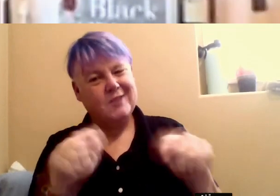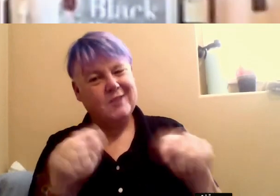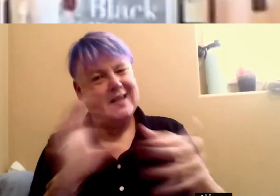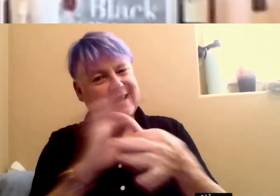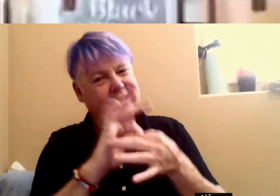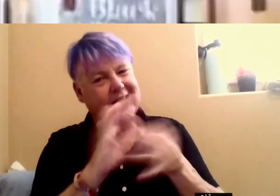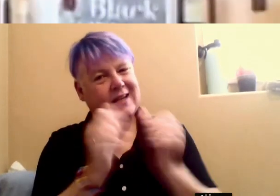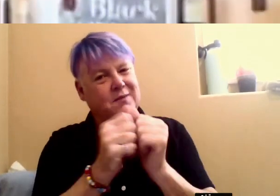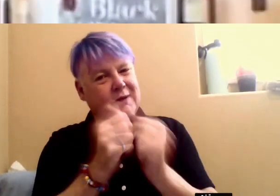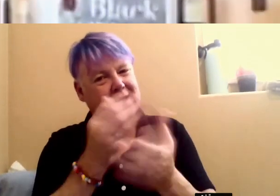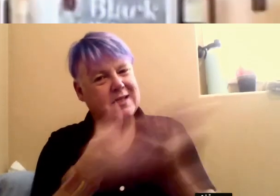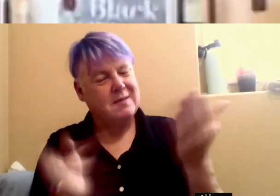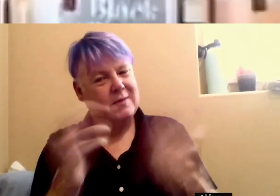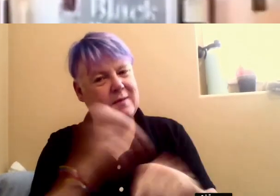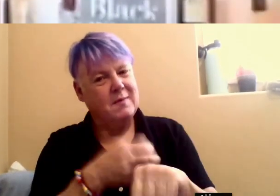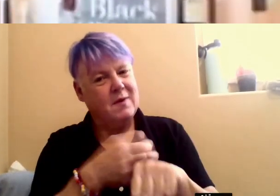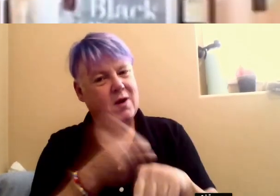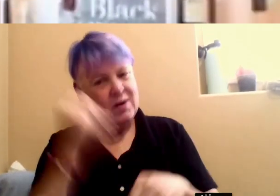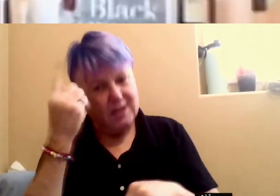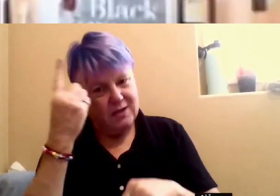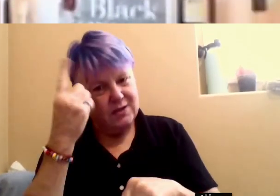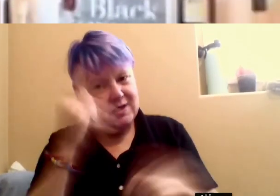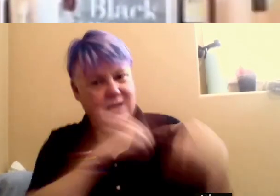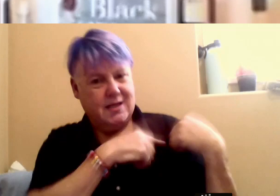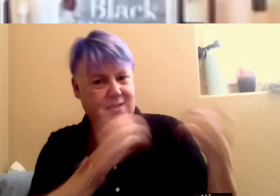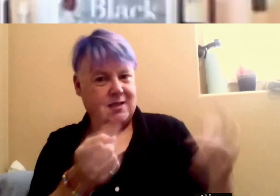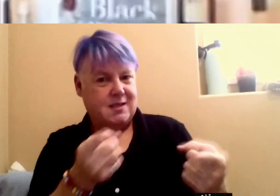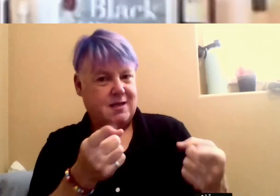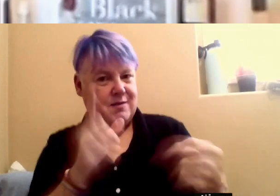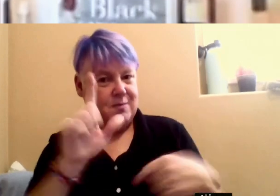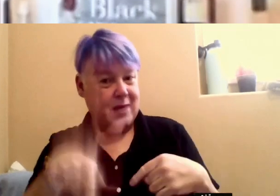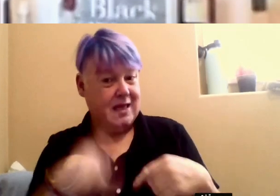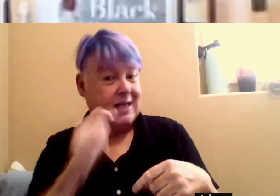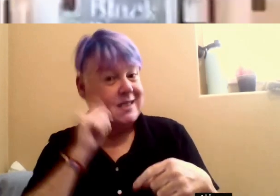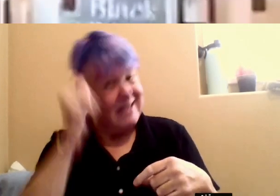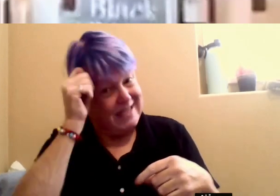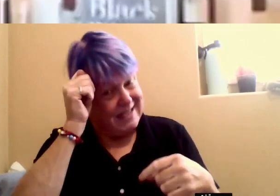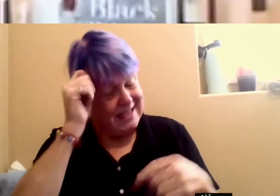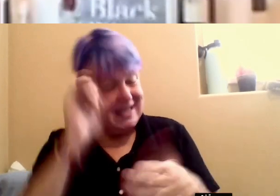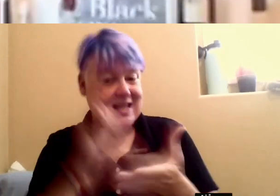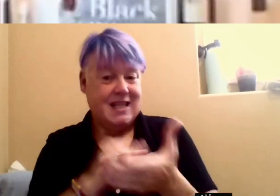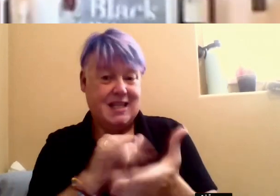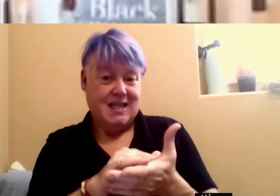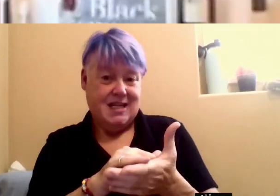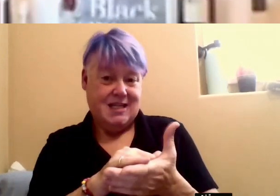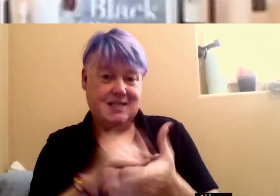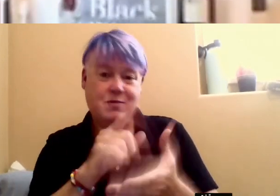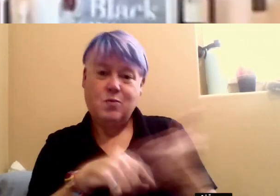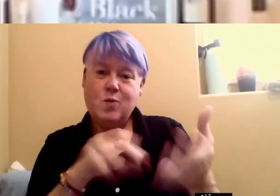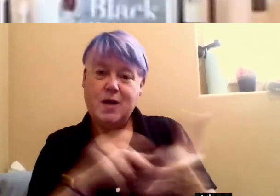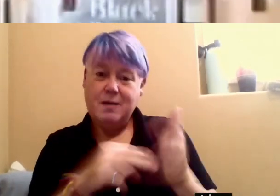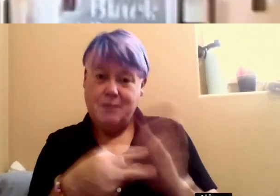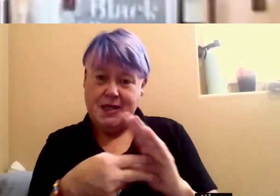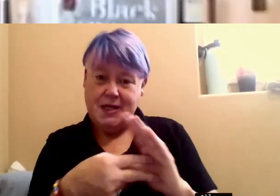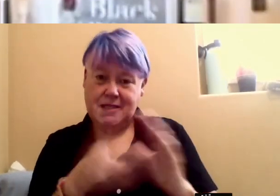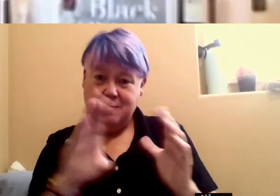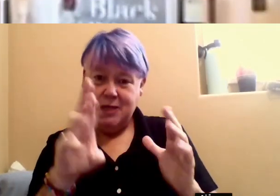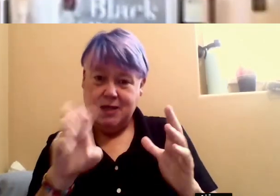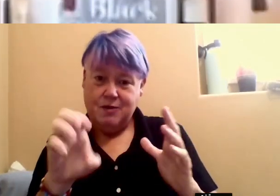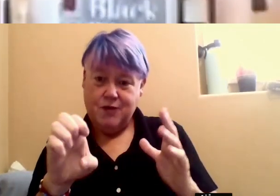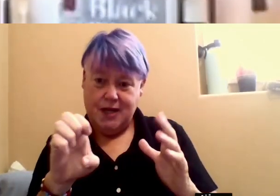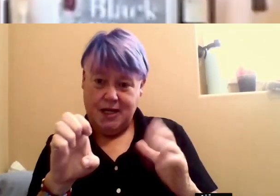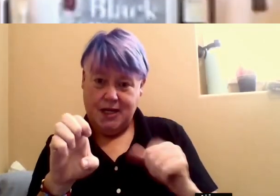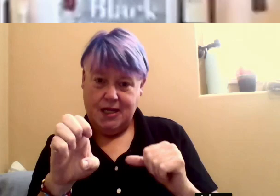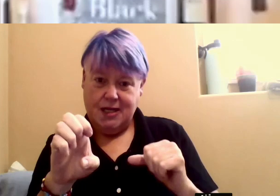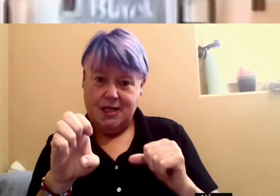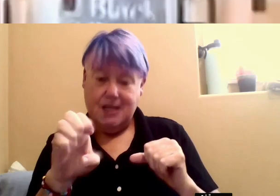that I've been working hard to understand since I was in my late teens. That is, what it means to be Cree. I guess